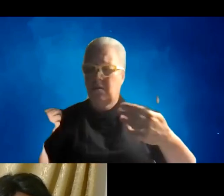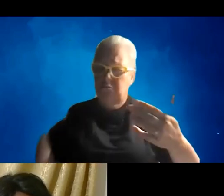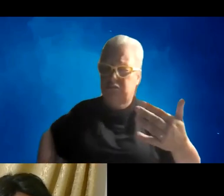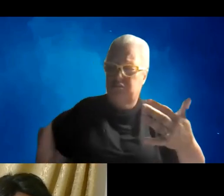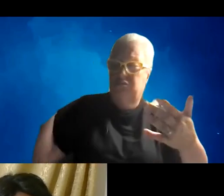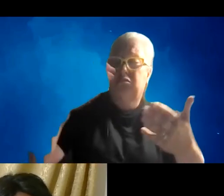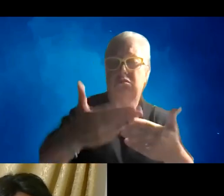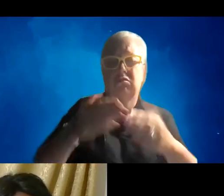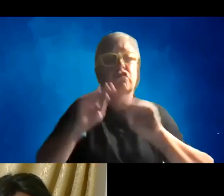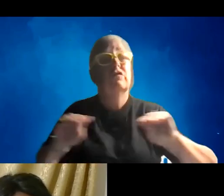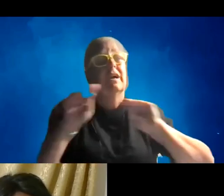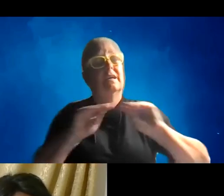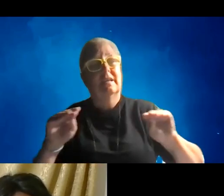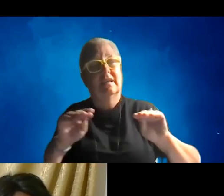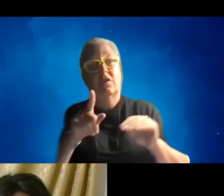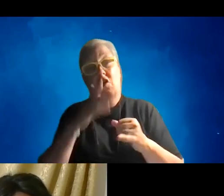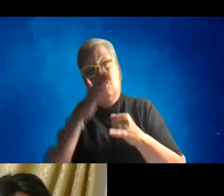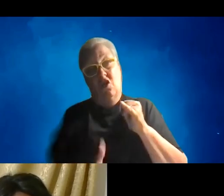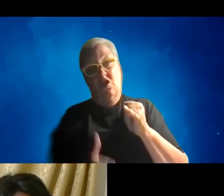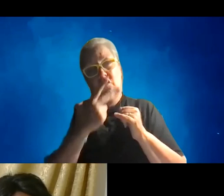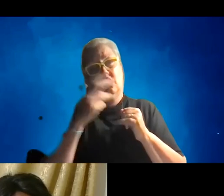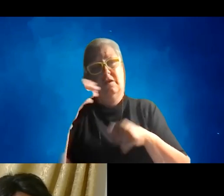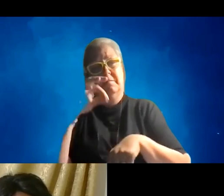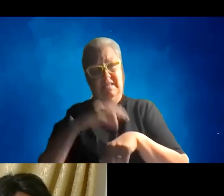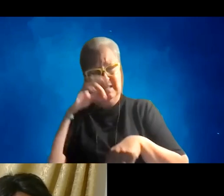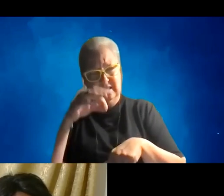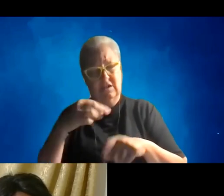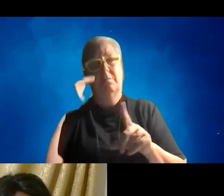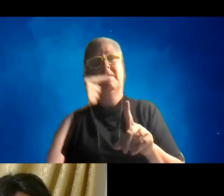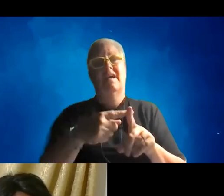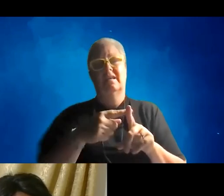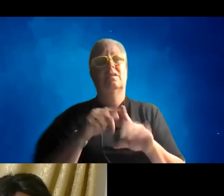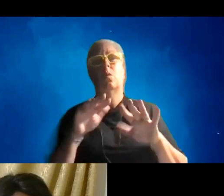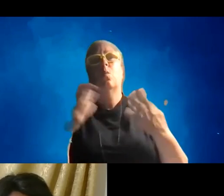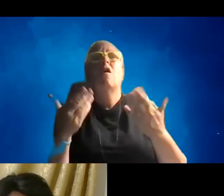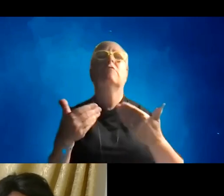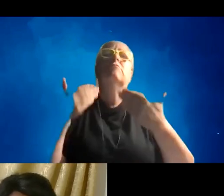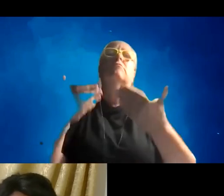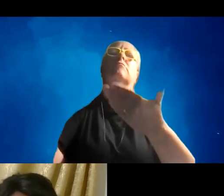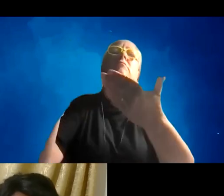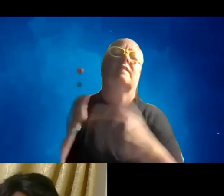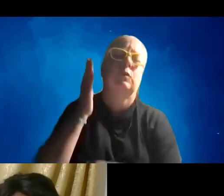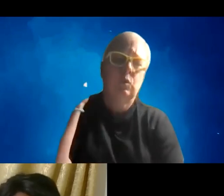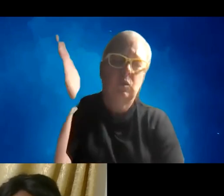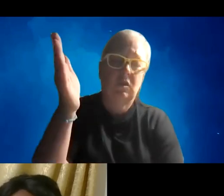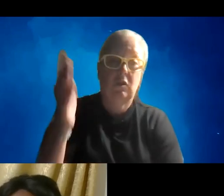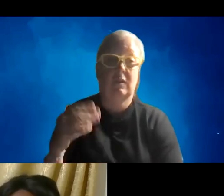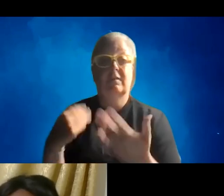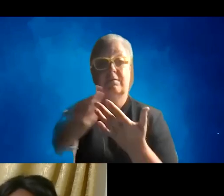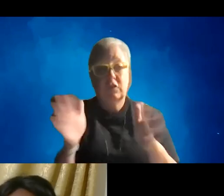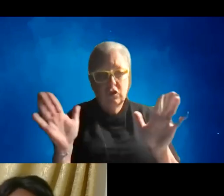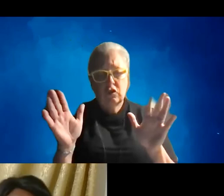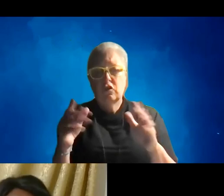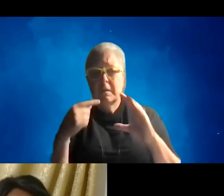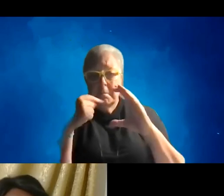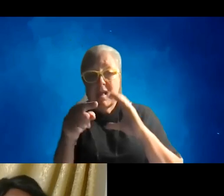use the last half hour, and I'll also say something about how we hope to take this forward. We've already written to you all to say, if you